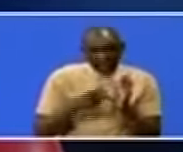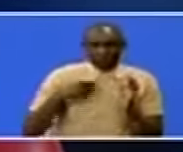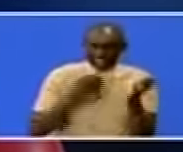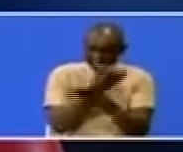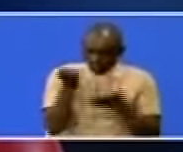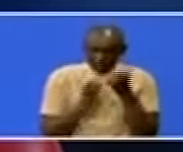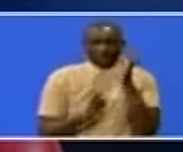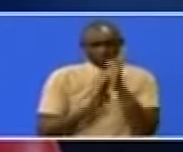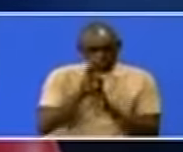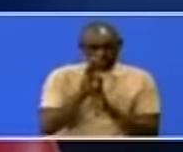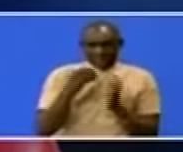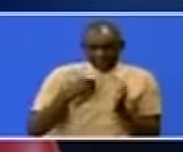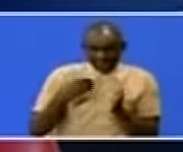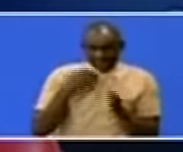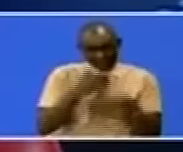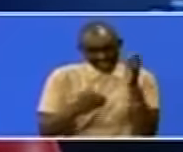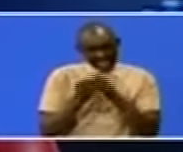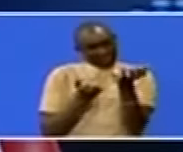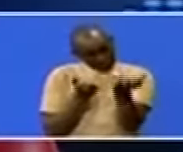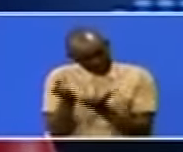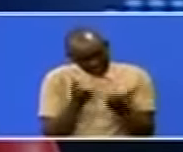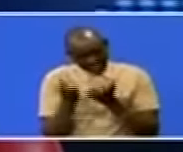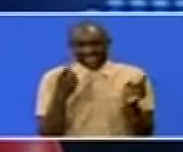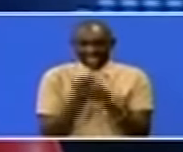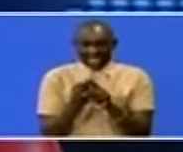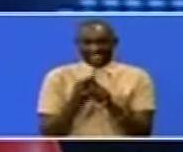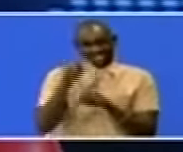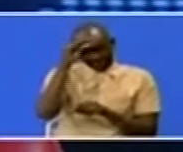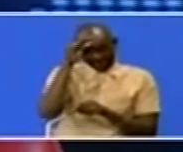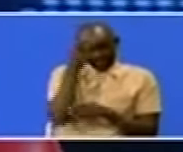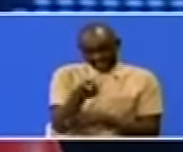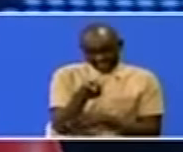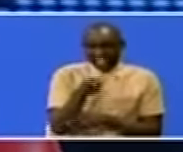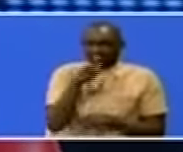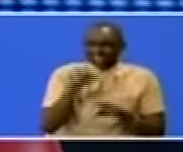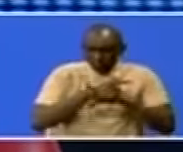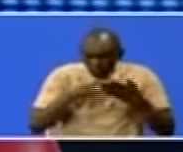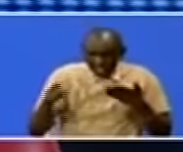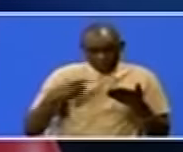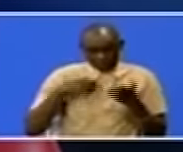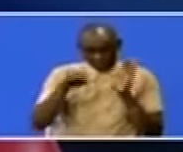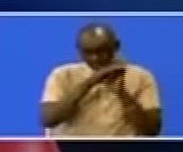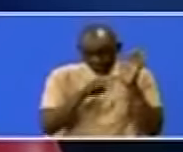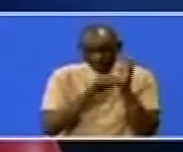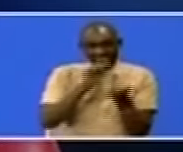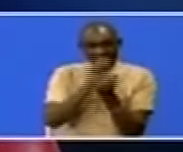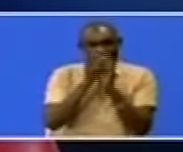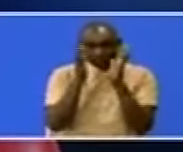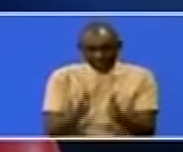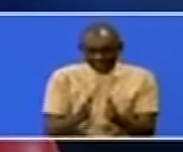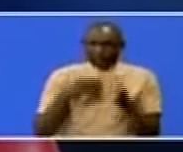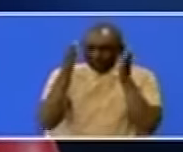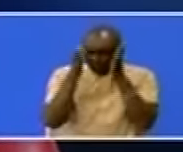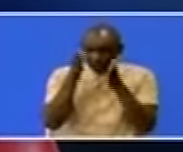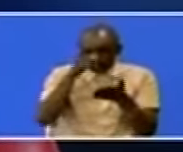economic growth by creating jobs and improving the business environment. On this week edition of Transformers, we focus our